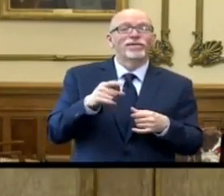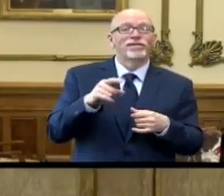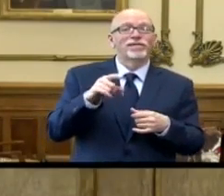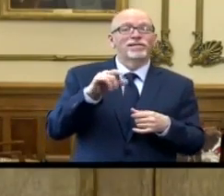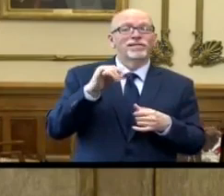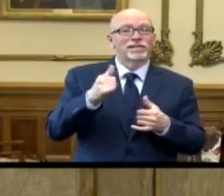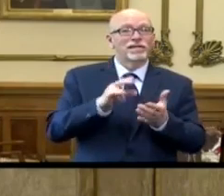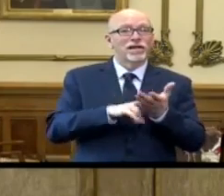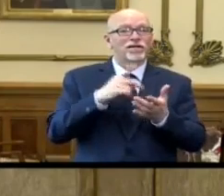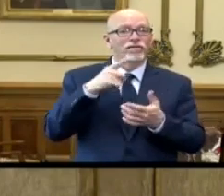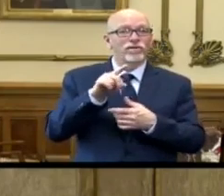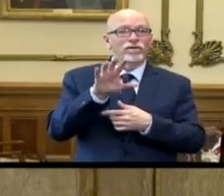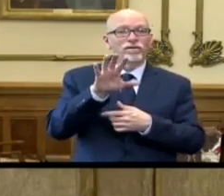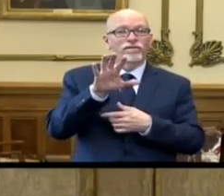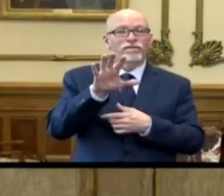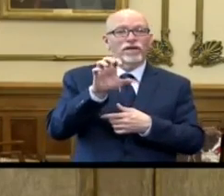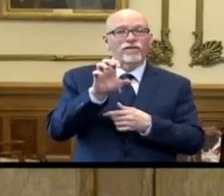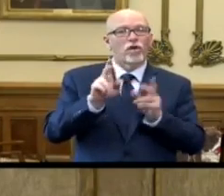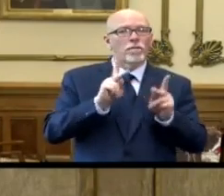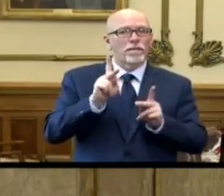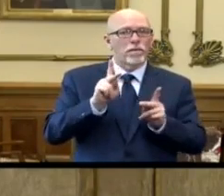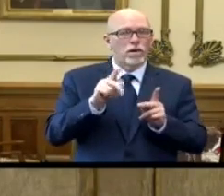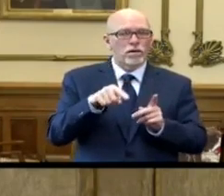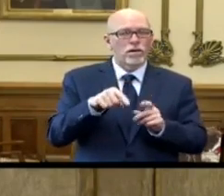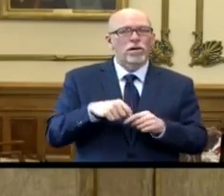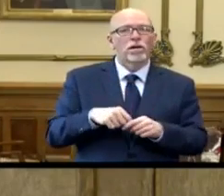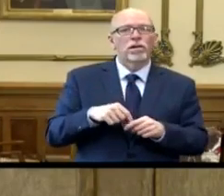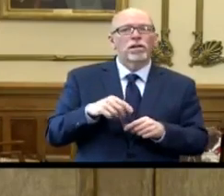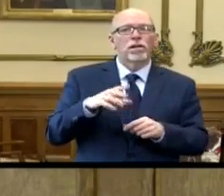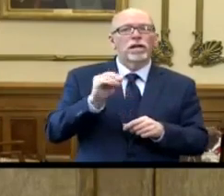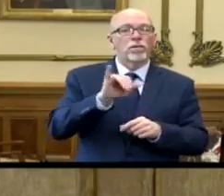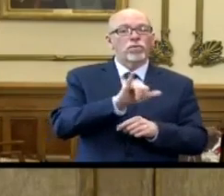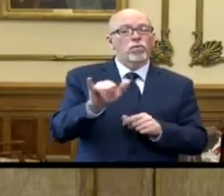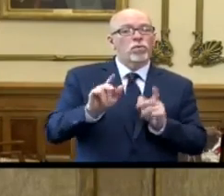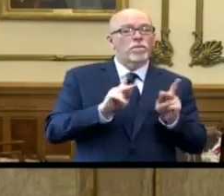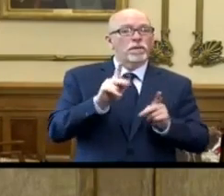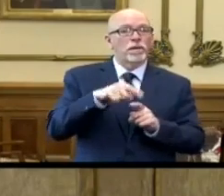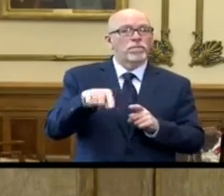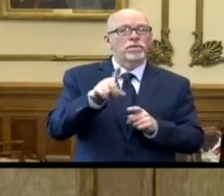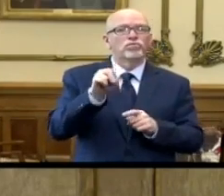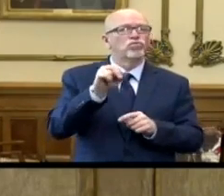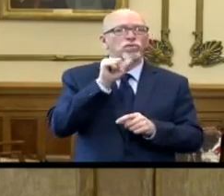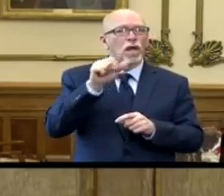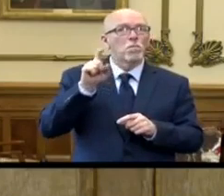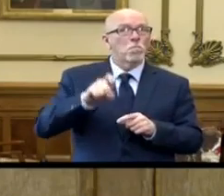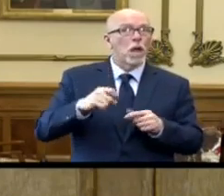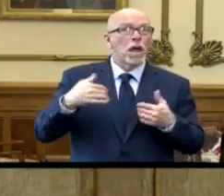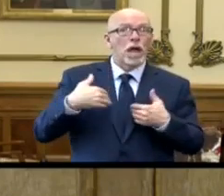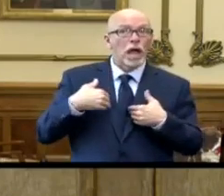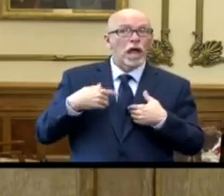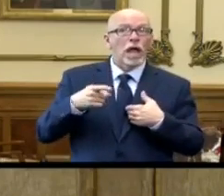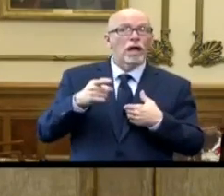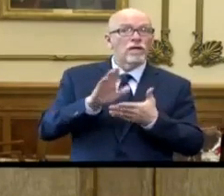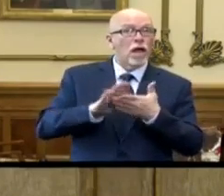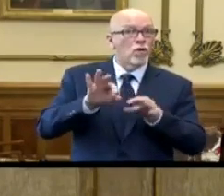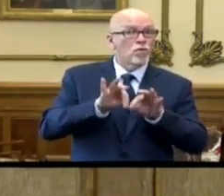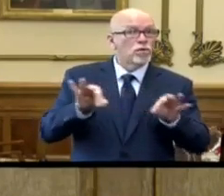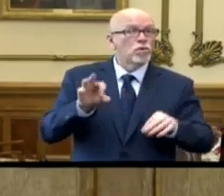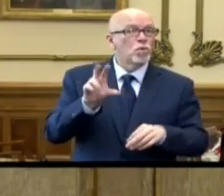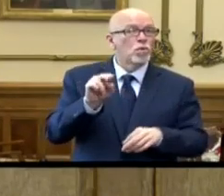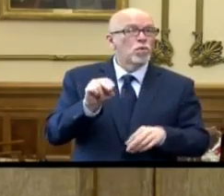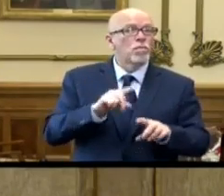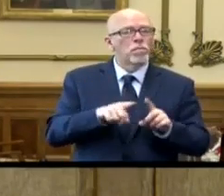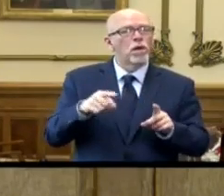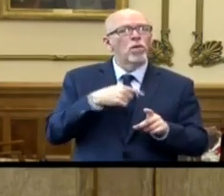staffing contract is for 500 individuals, and those individuals do not have to have a college degree, but